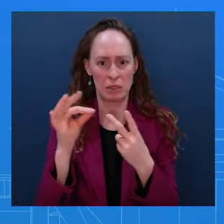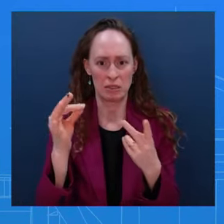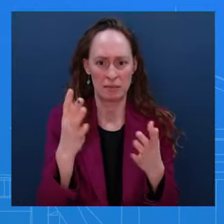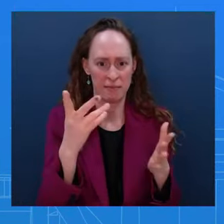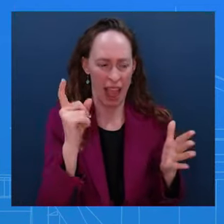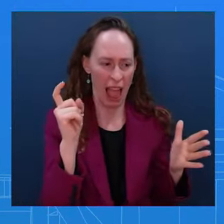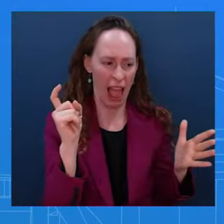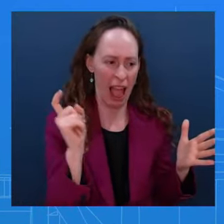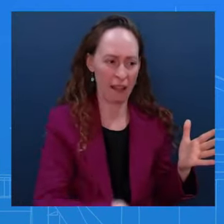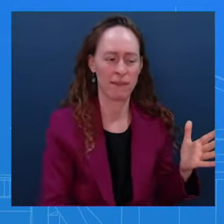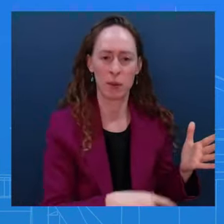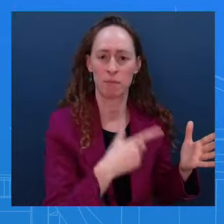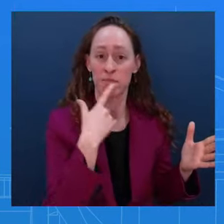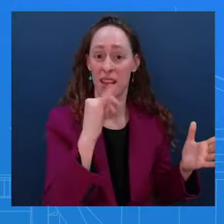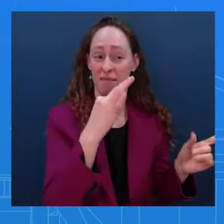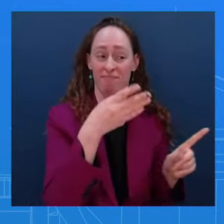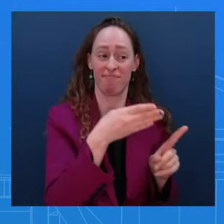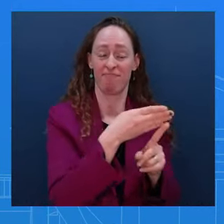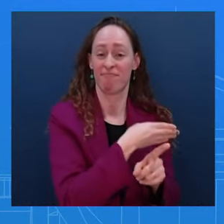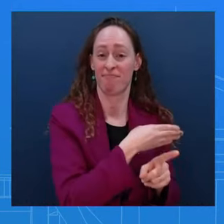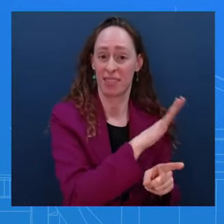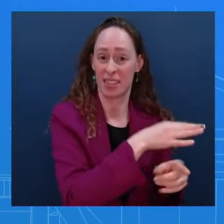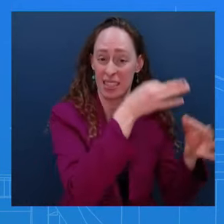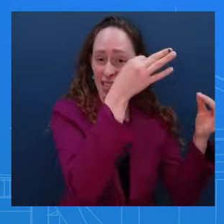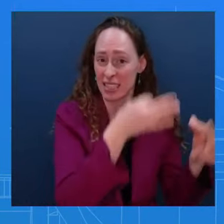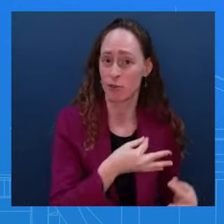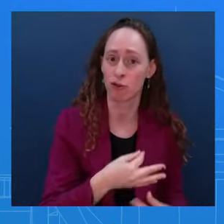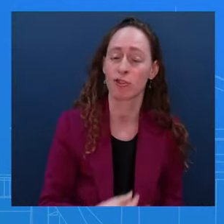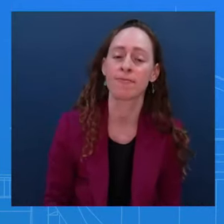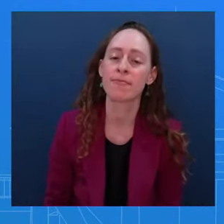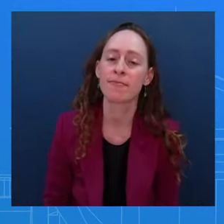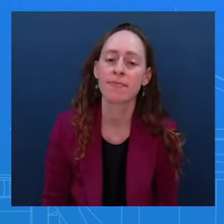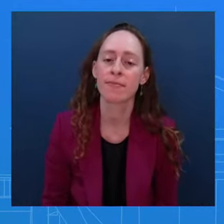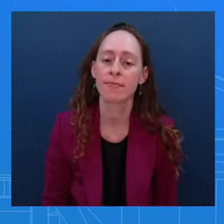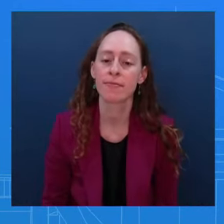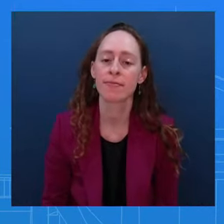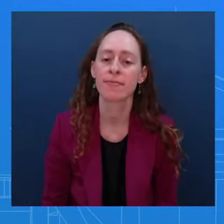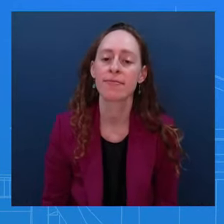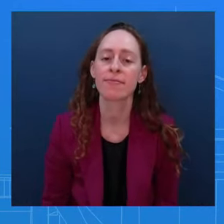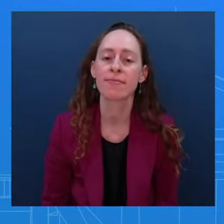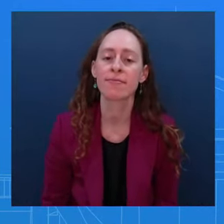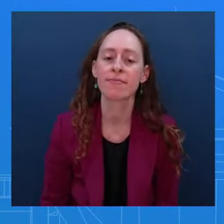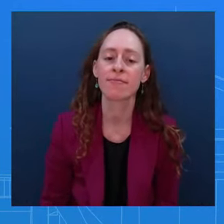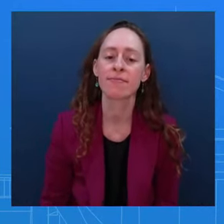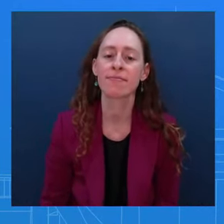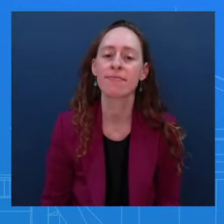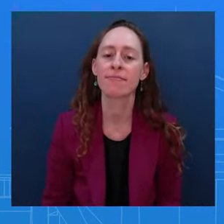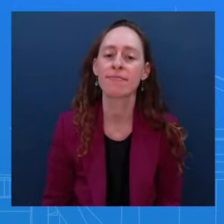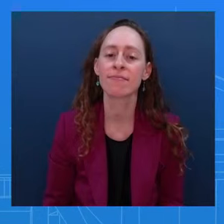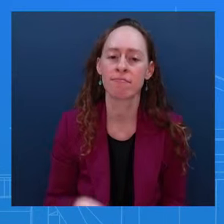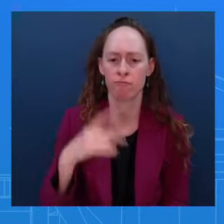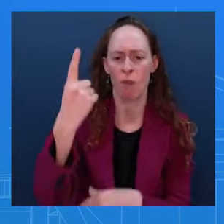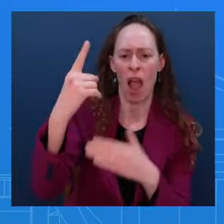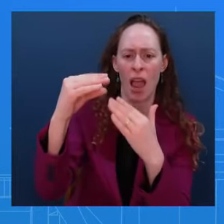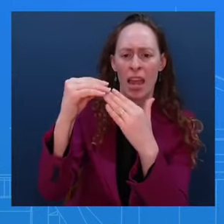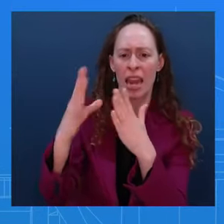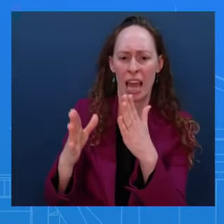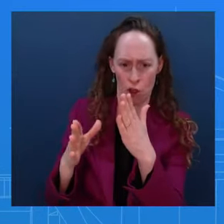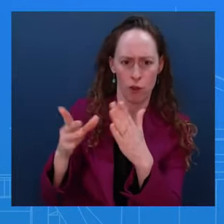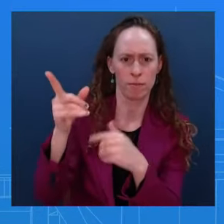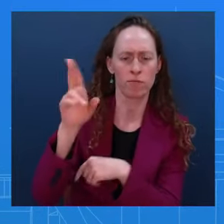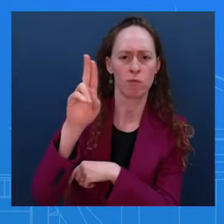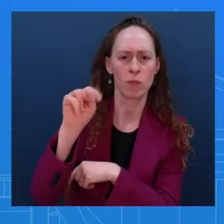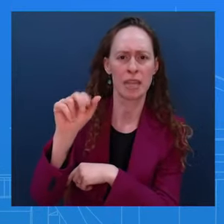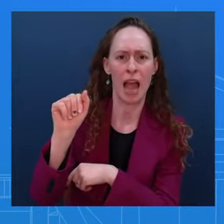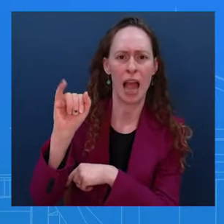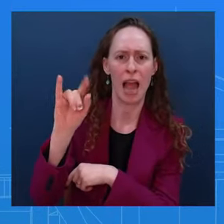Martin Griffiths, the UN aid agency chief, today said in an interview with Sky News that Hamas is not a terrorist organization.